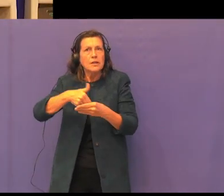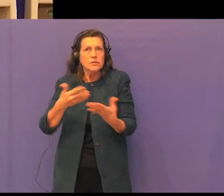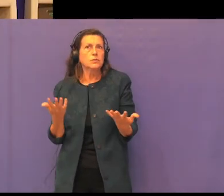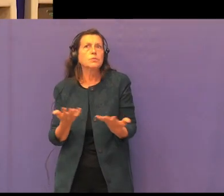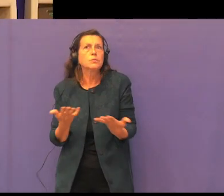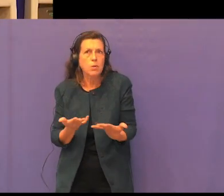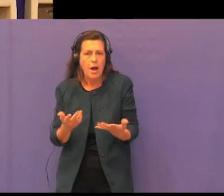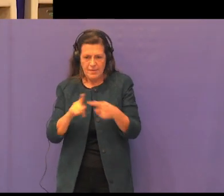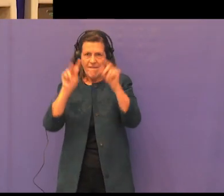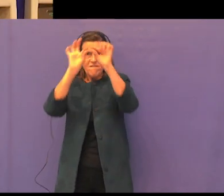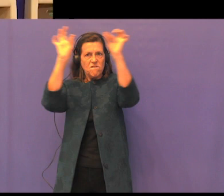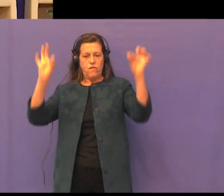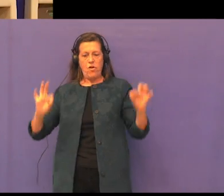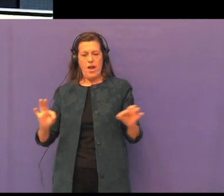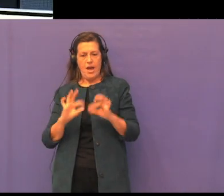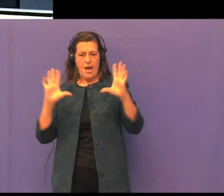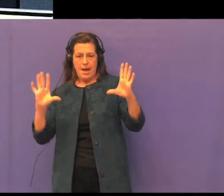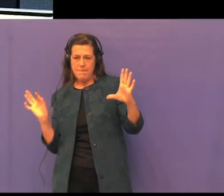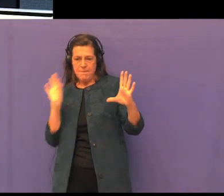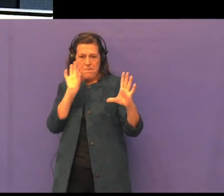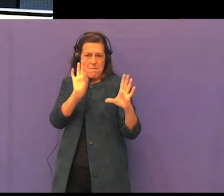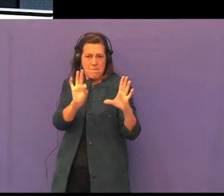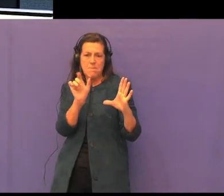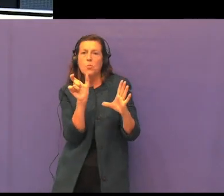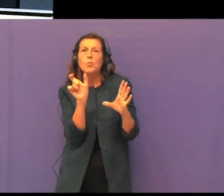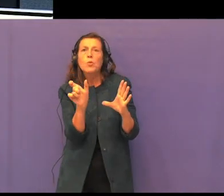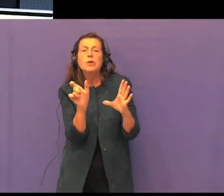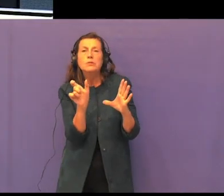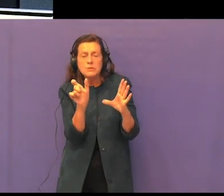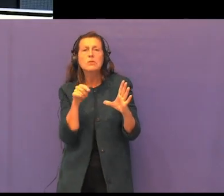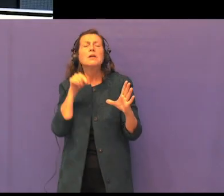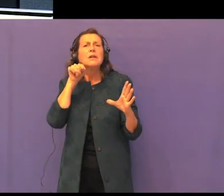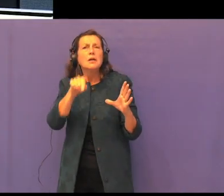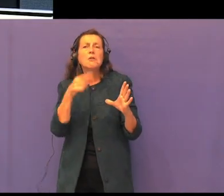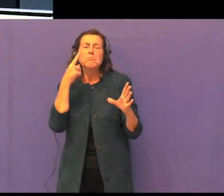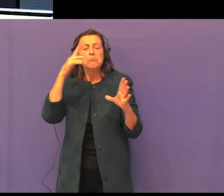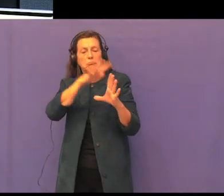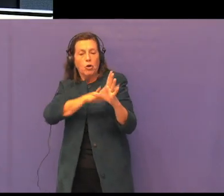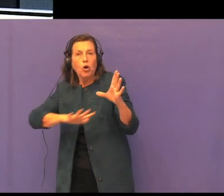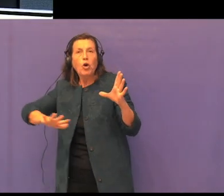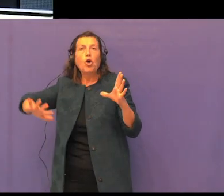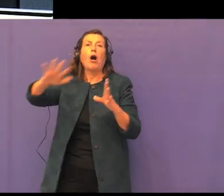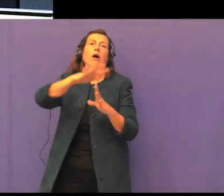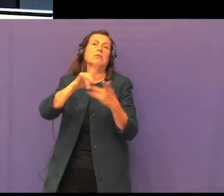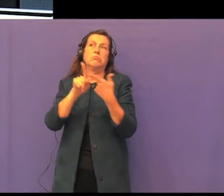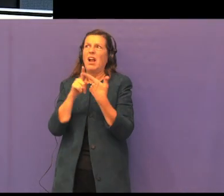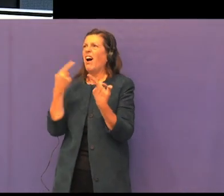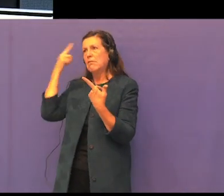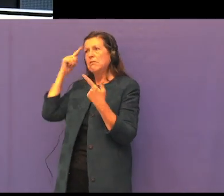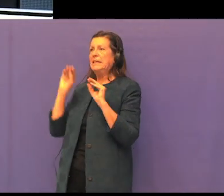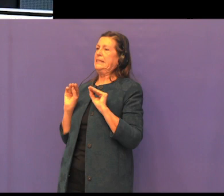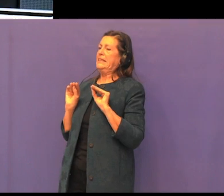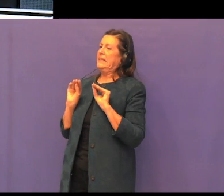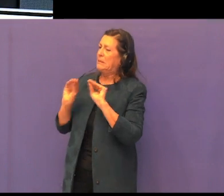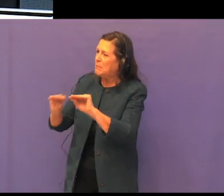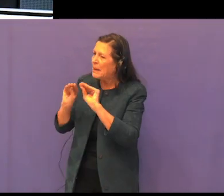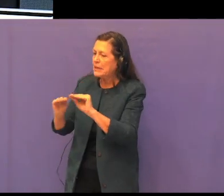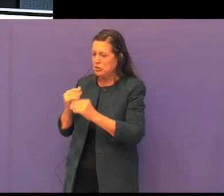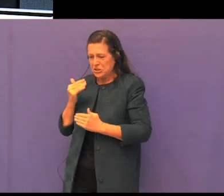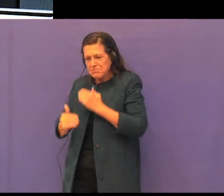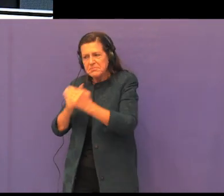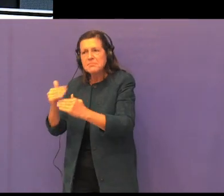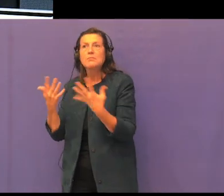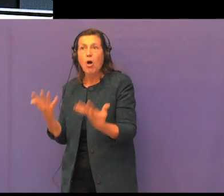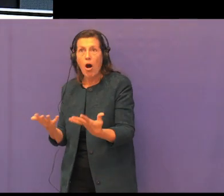respect of pedagogy, we think about it in terms of our practice, what does it mean in terms of the profession,